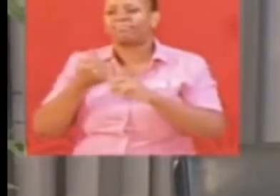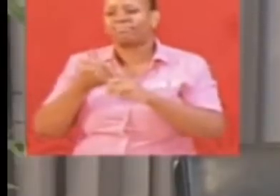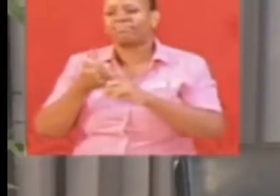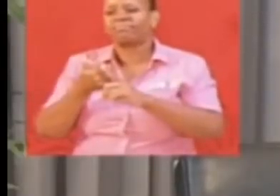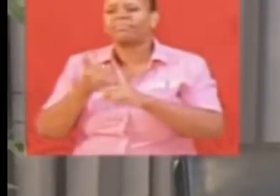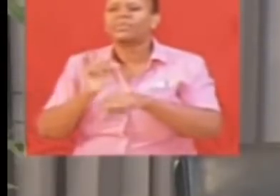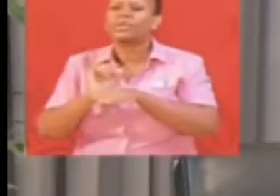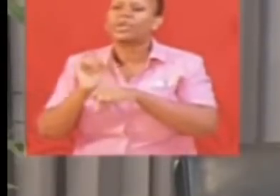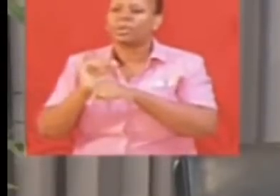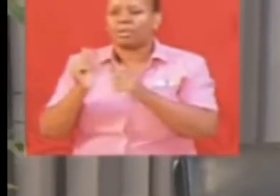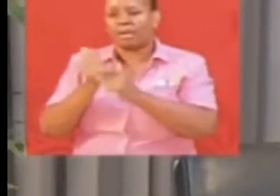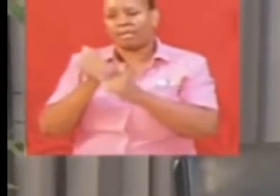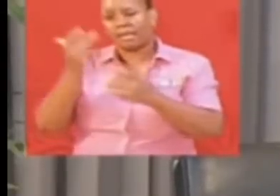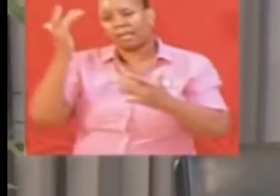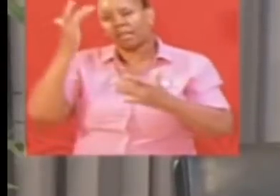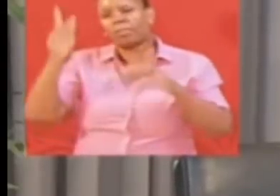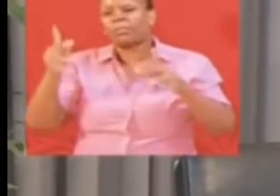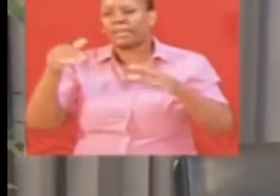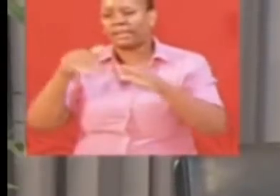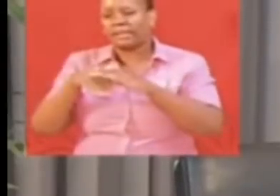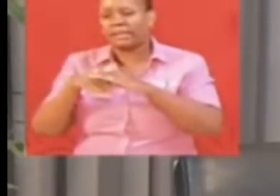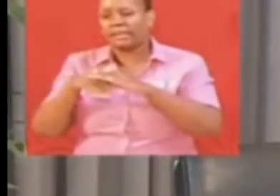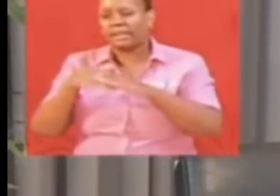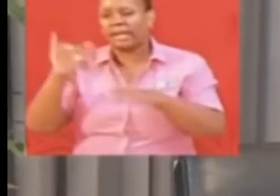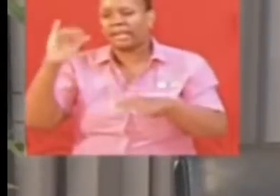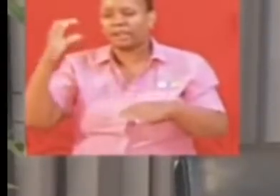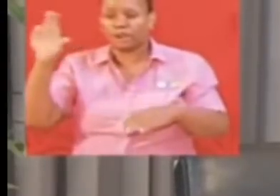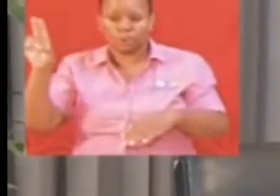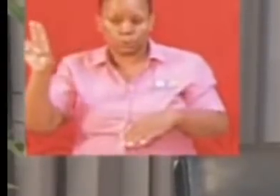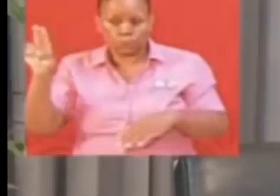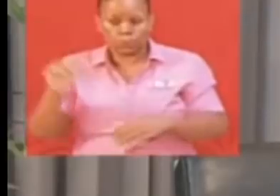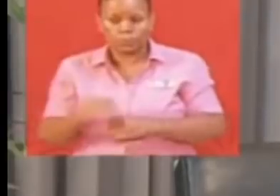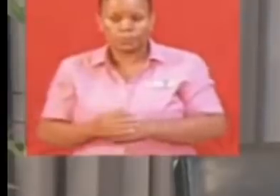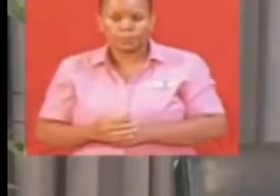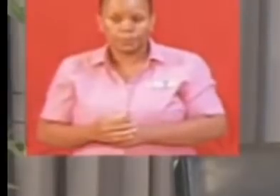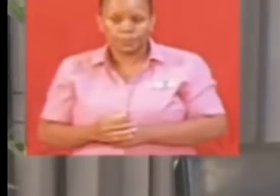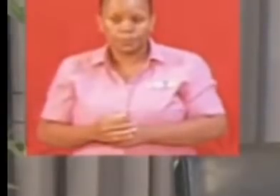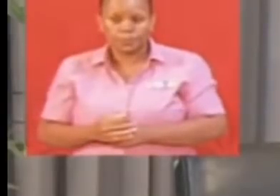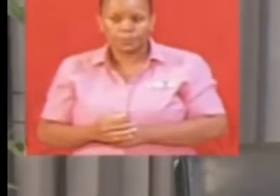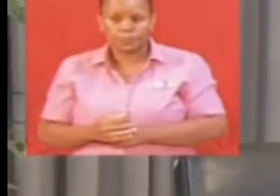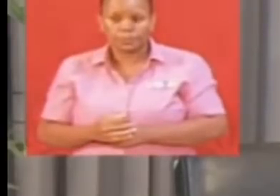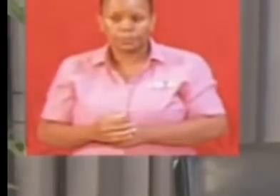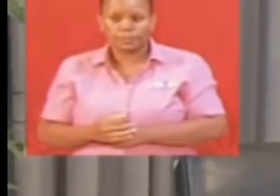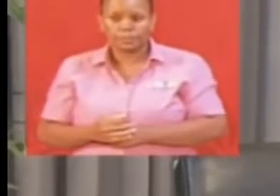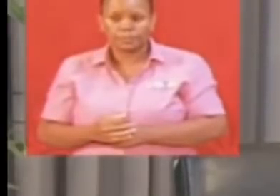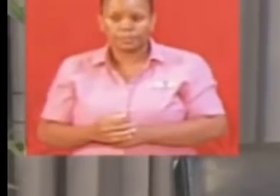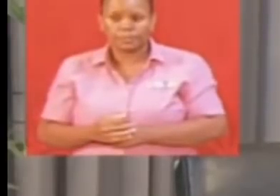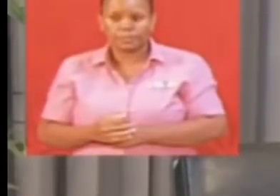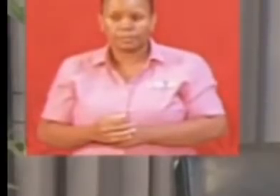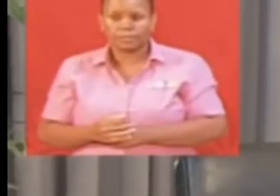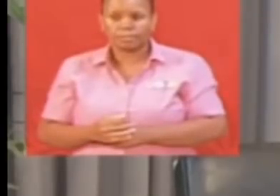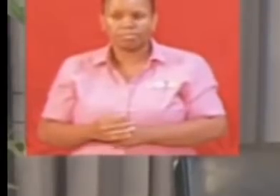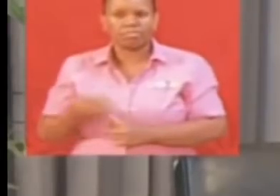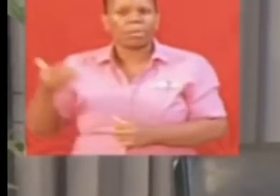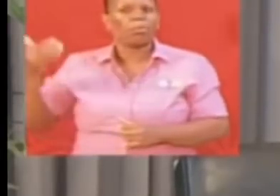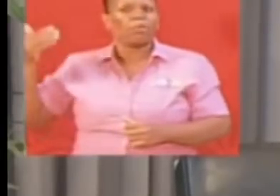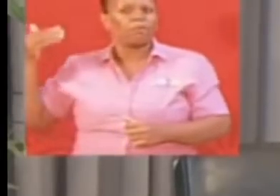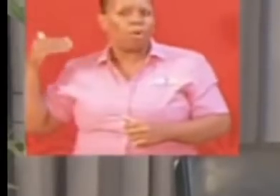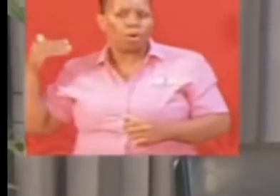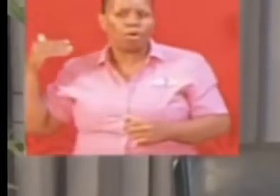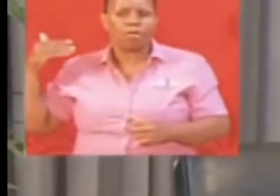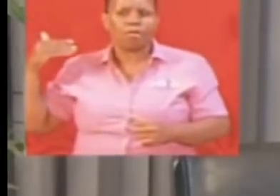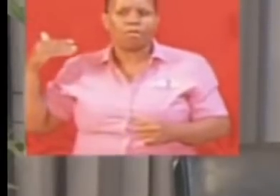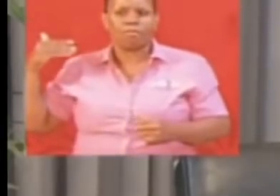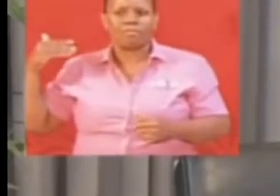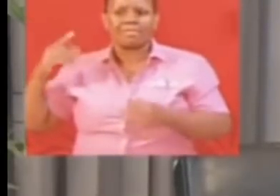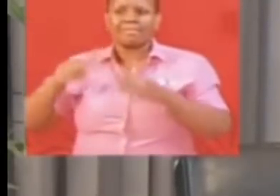centers. Only if the capacity is outstripped, then they will be coming to Trinidad. In the early days of the epidemic, every positive that they had would have had to